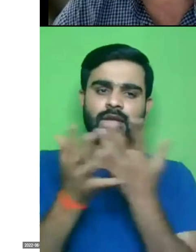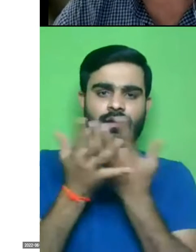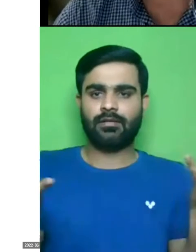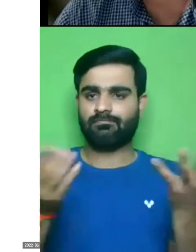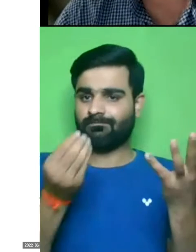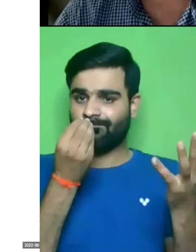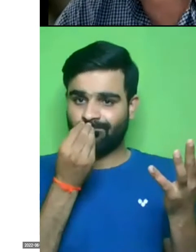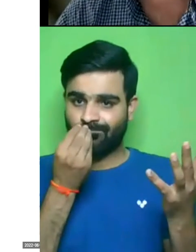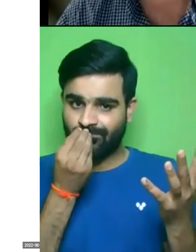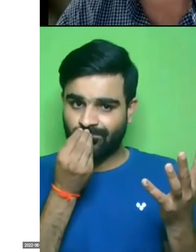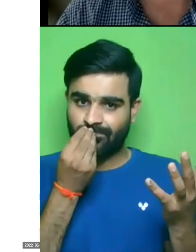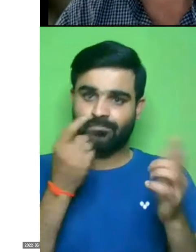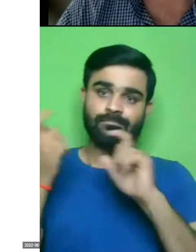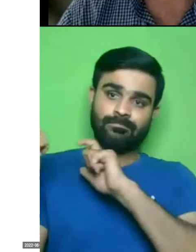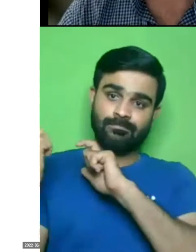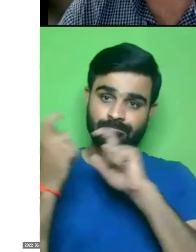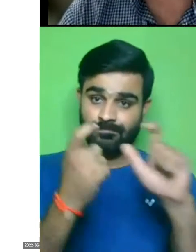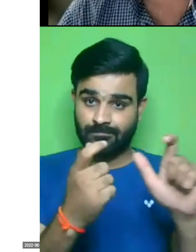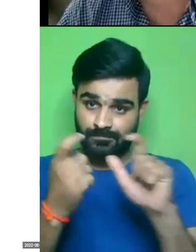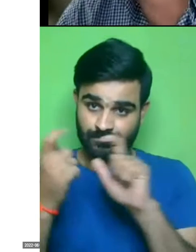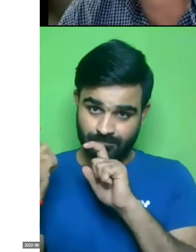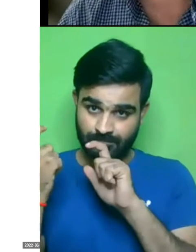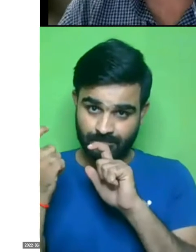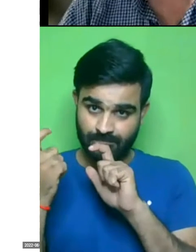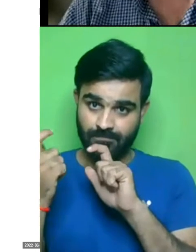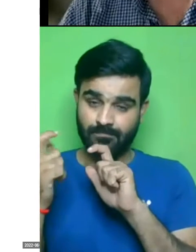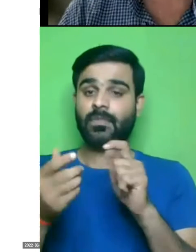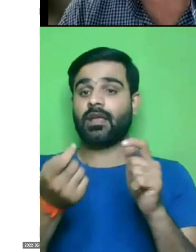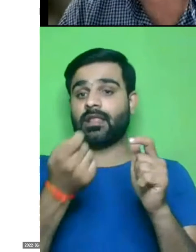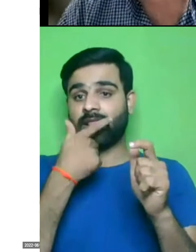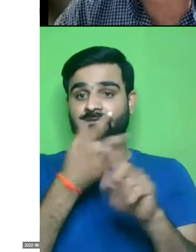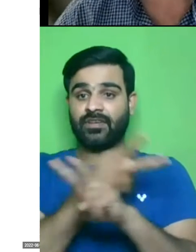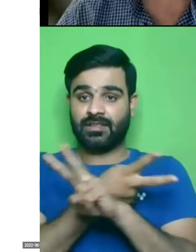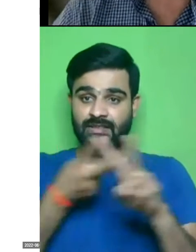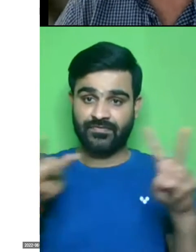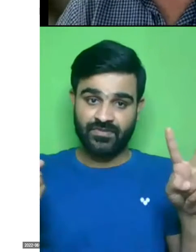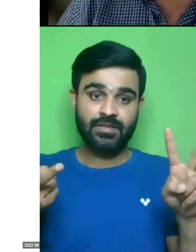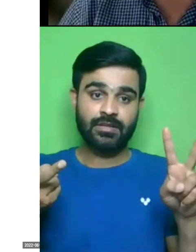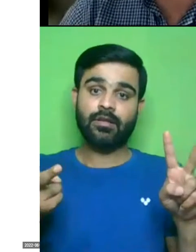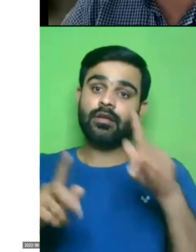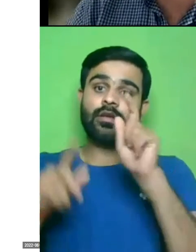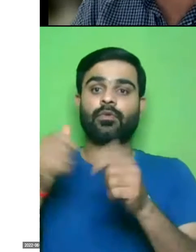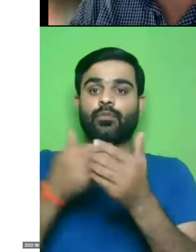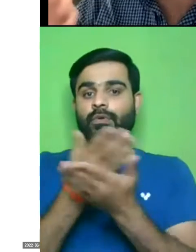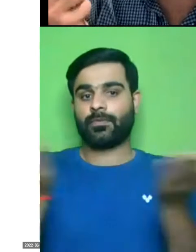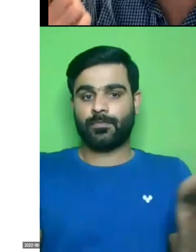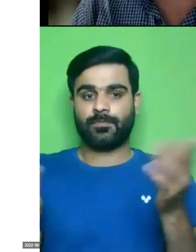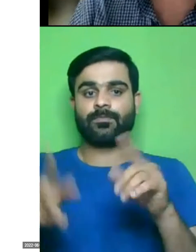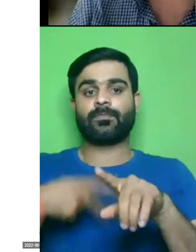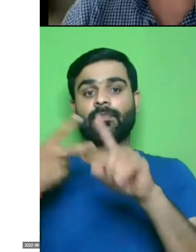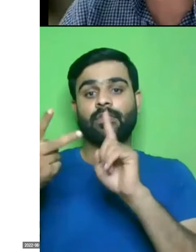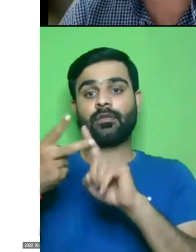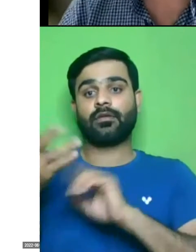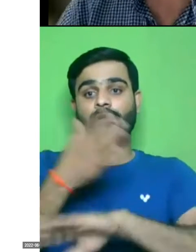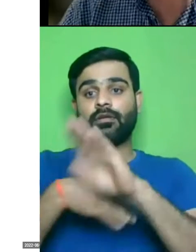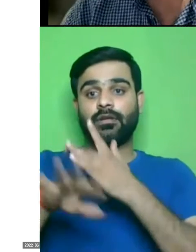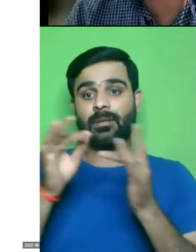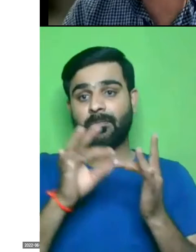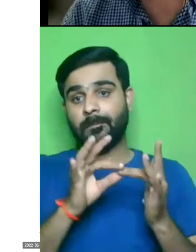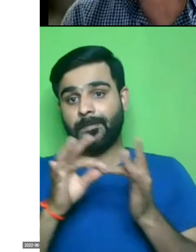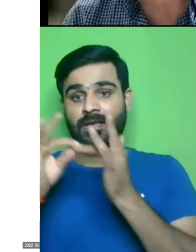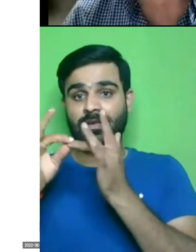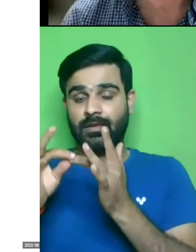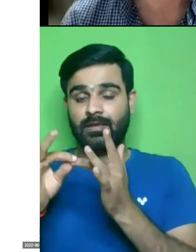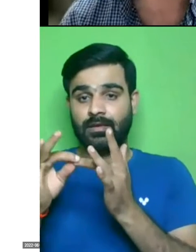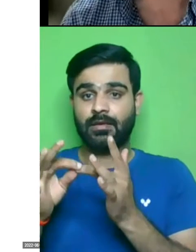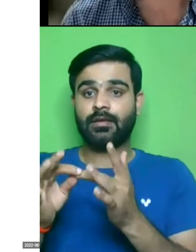food and transportation, medical care that all people have. But it could also be disability-specific items like